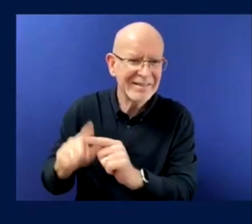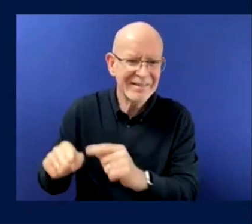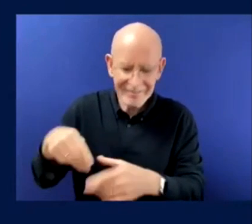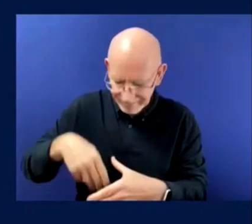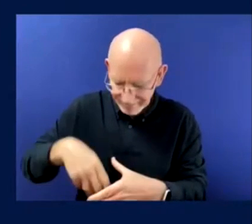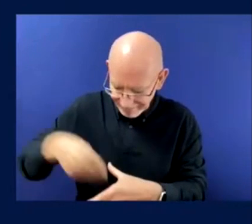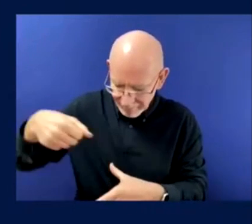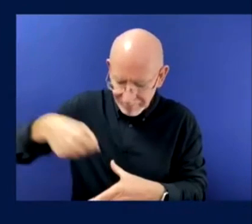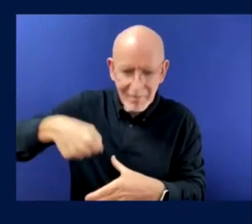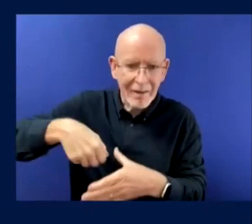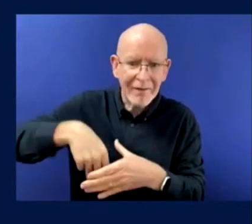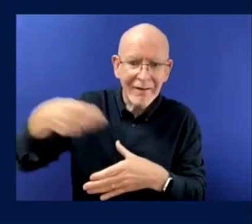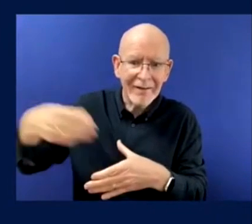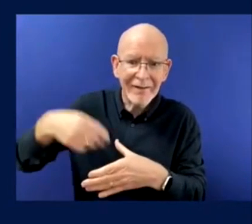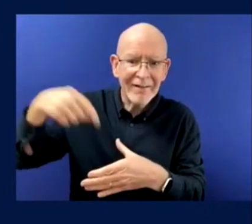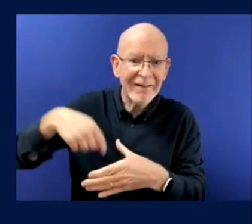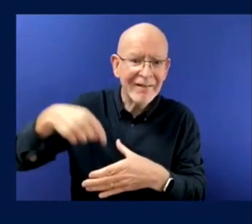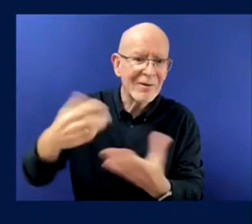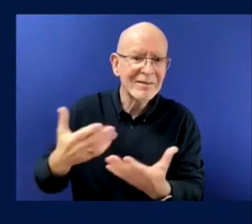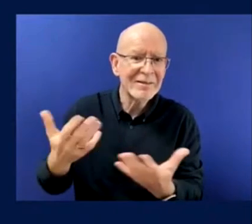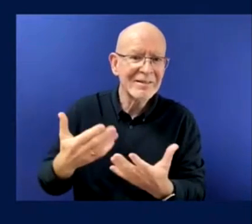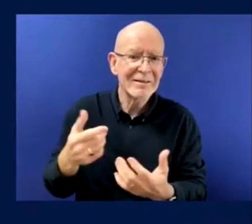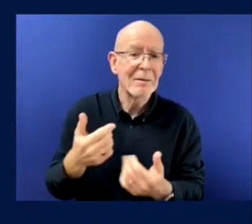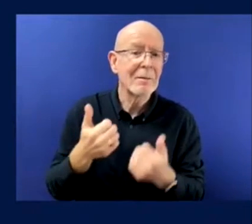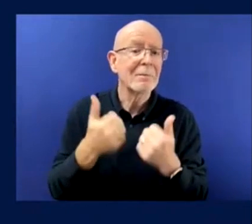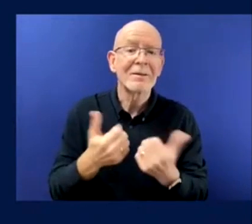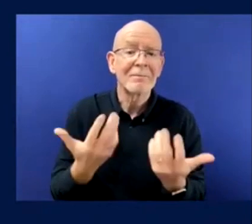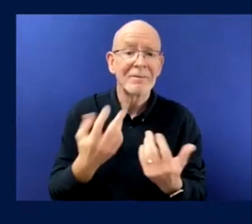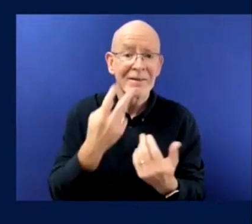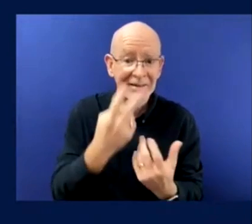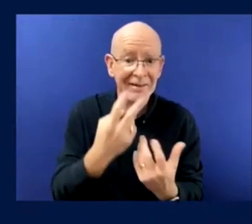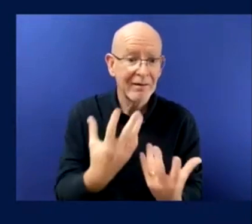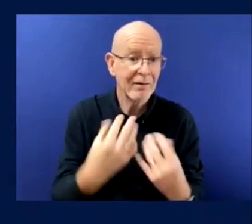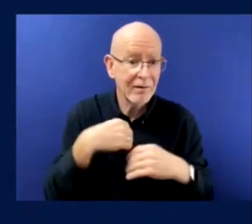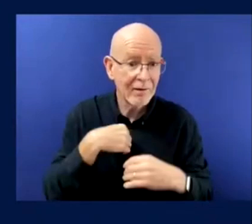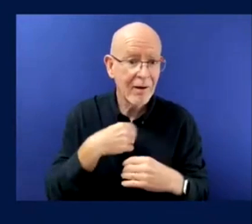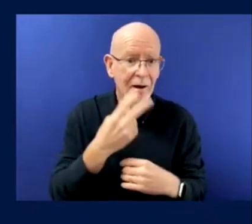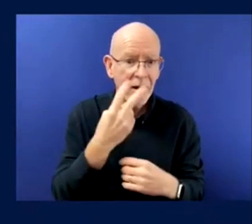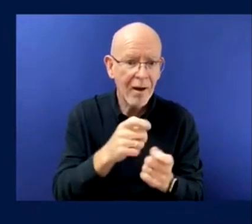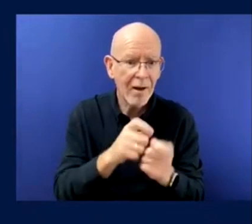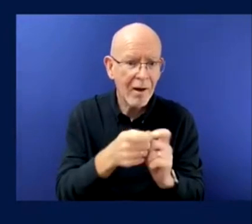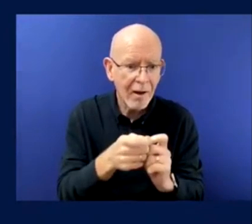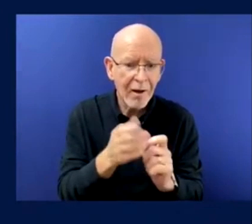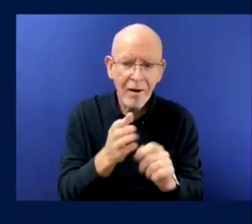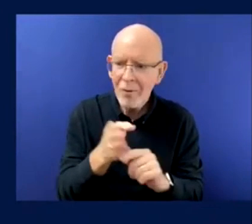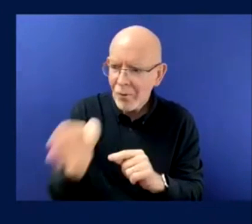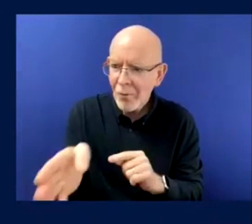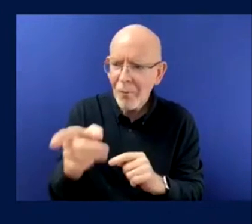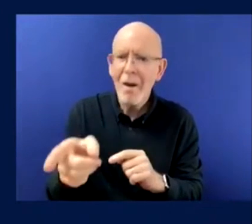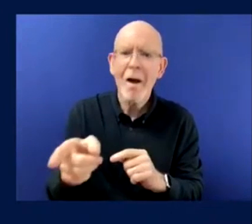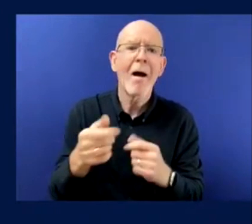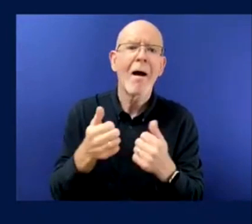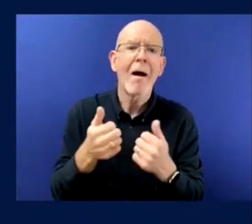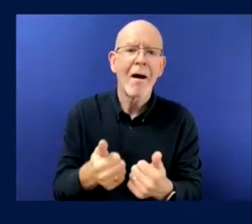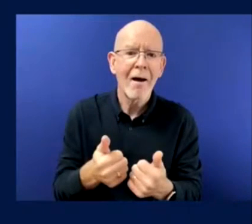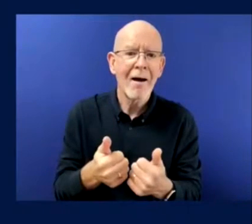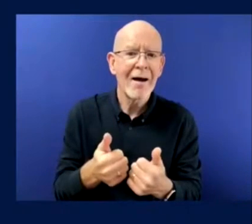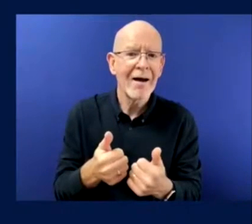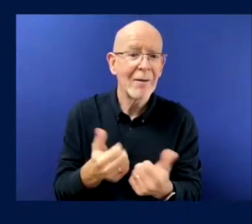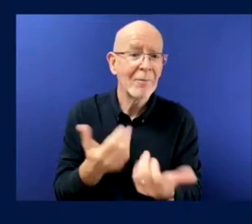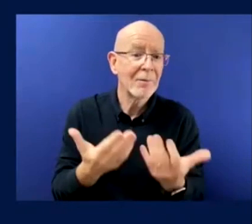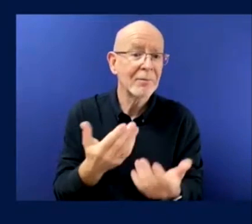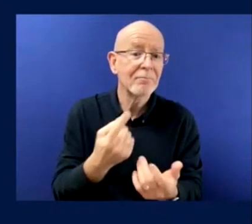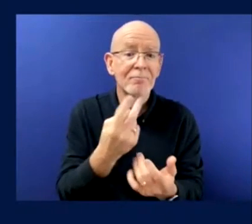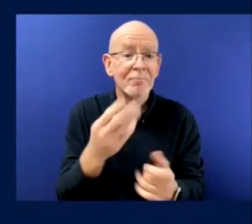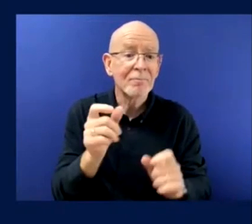rooms to consult your fans on what's going to be suitable for them. It might be that all the fans currently at your stadium have a preference for a certain type of equipment, and